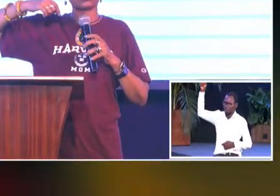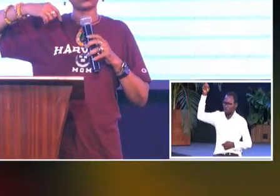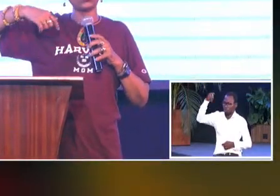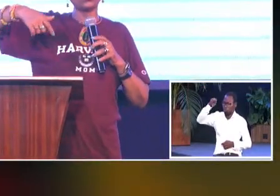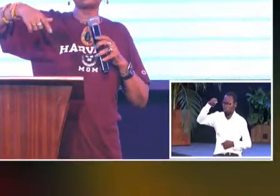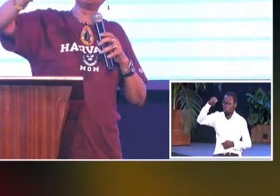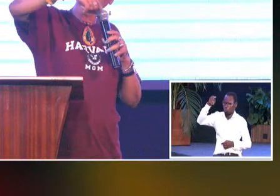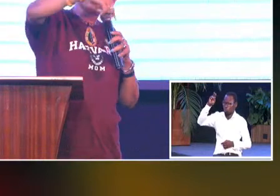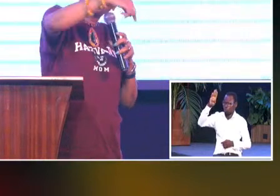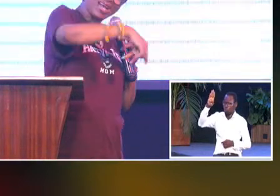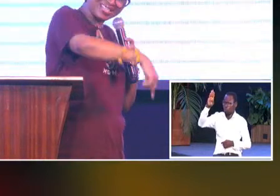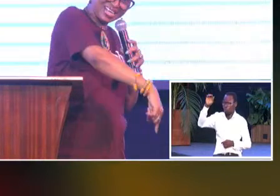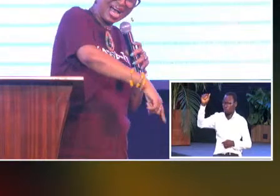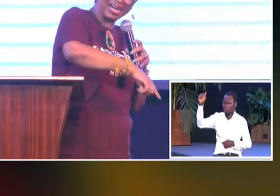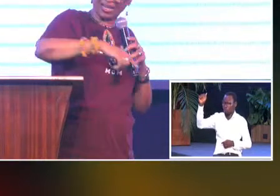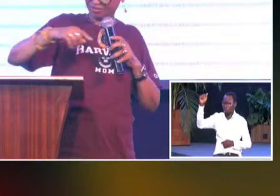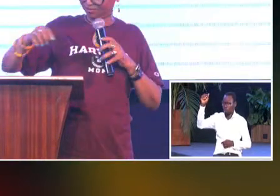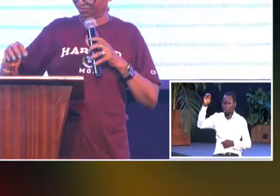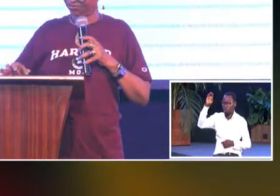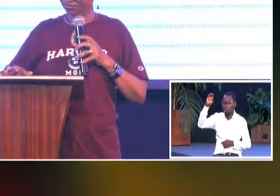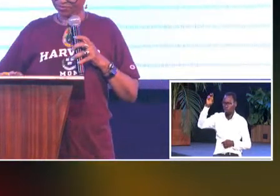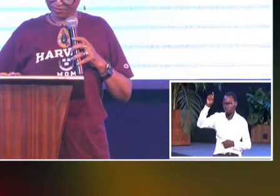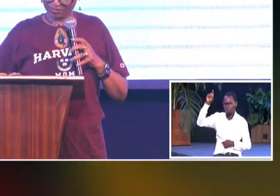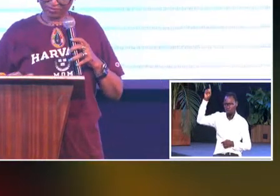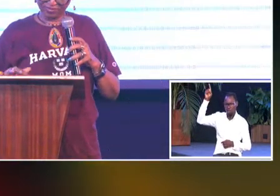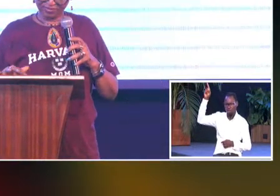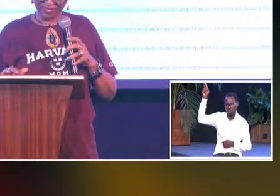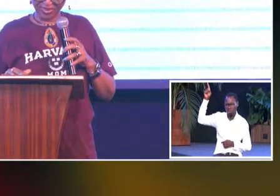Faso to bring it to us in Ghana.